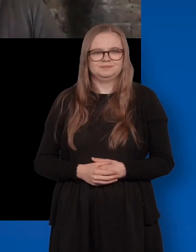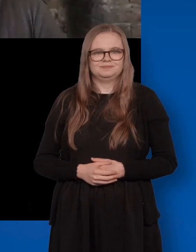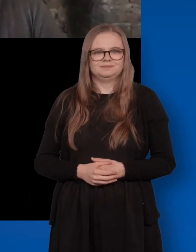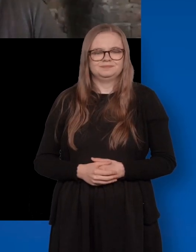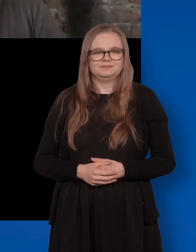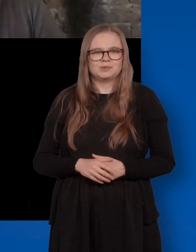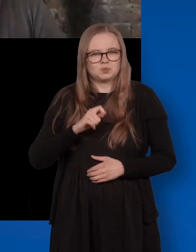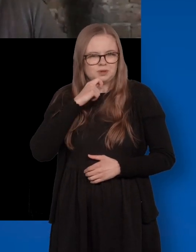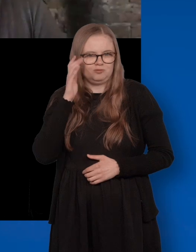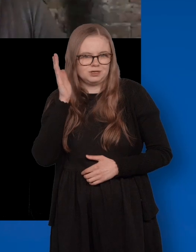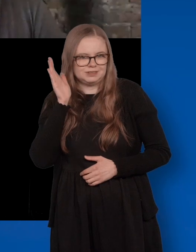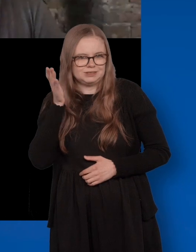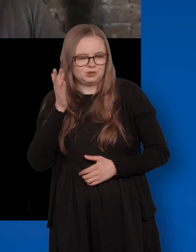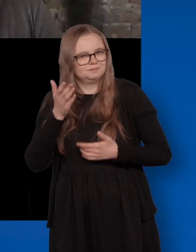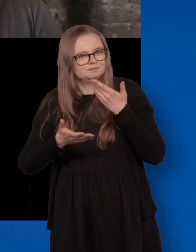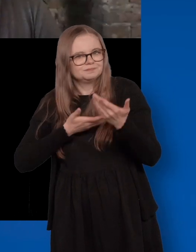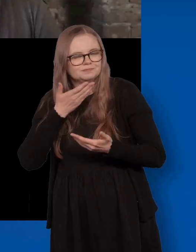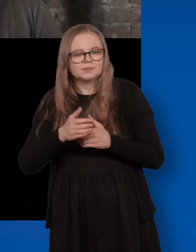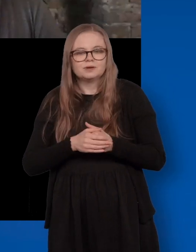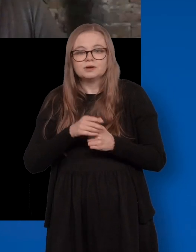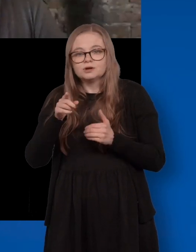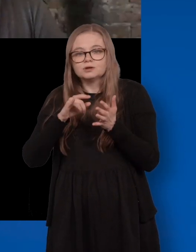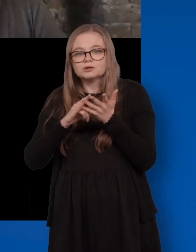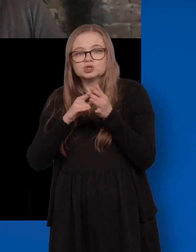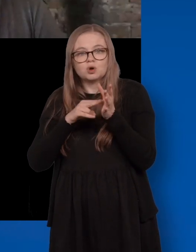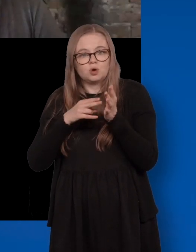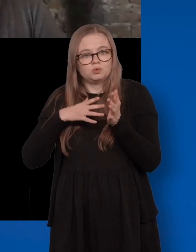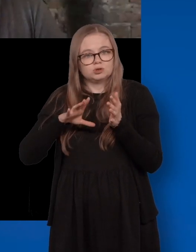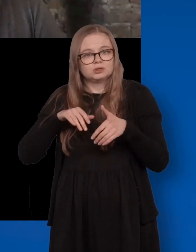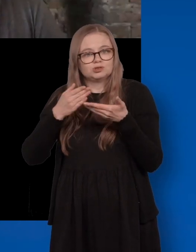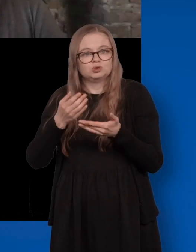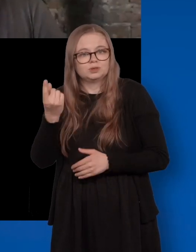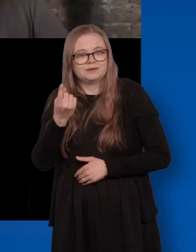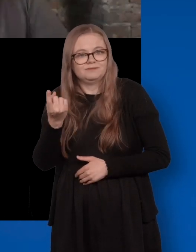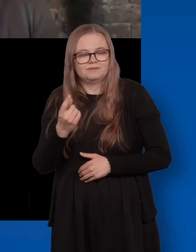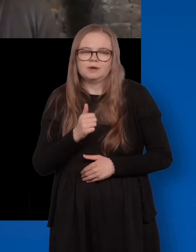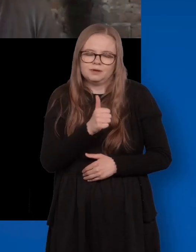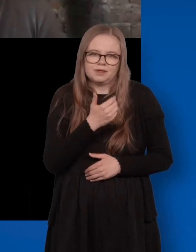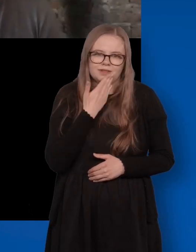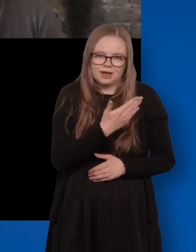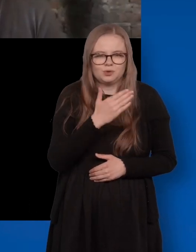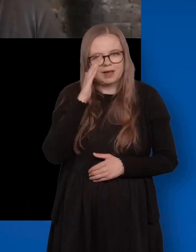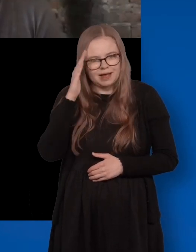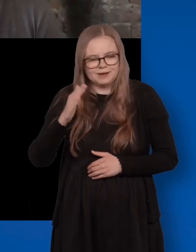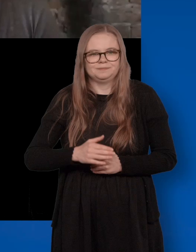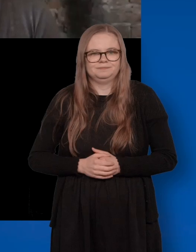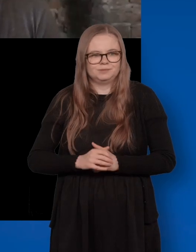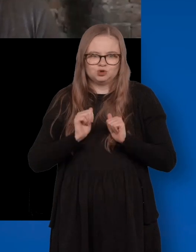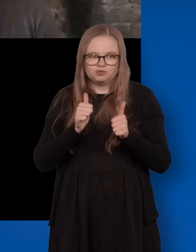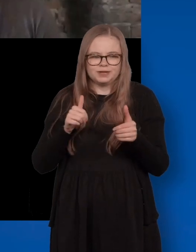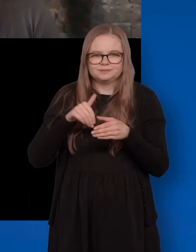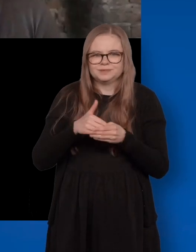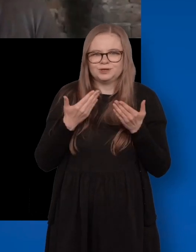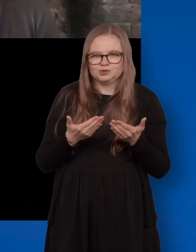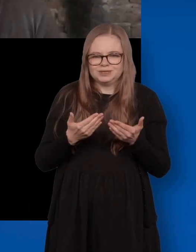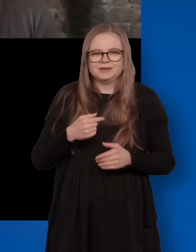about in our presentation. Sean, do you want to introduce yourself? Thanks, Lukas. Hi, everyone. Great to be with you today.